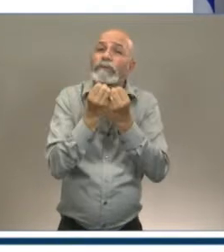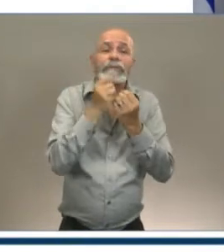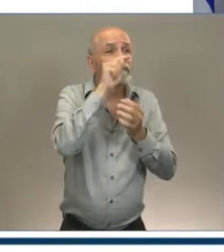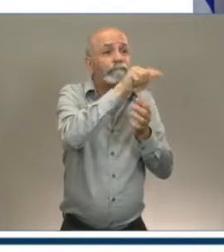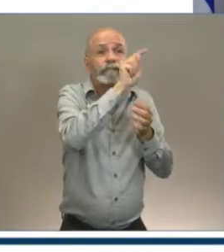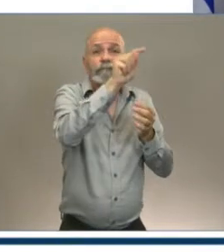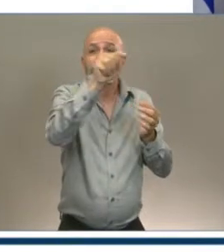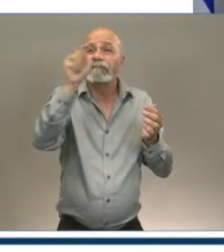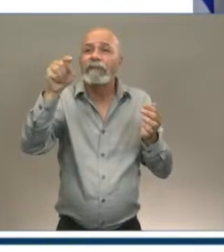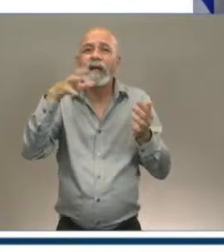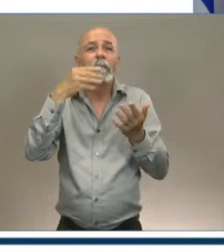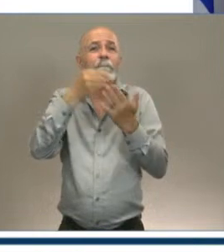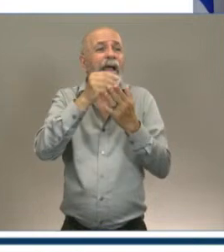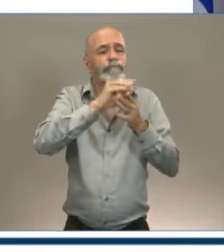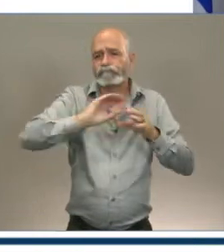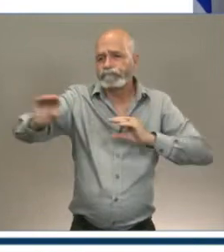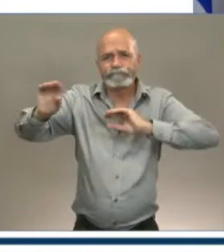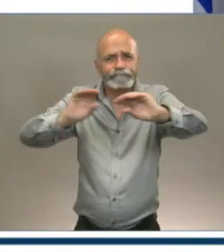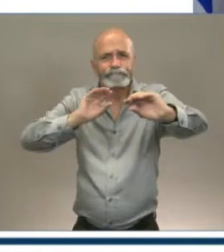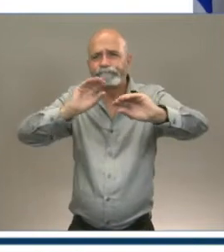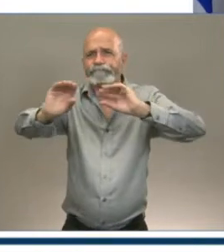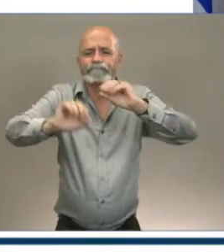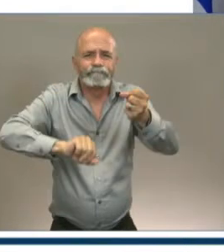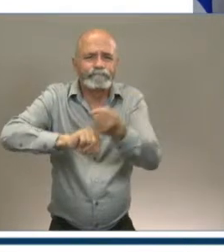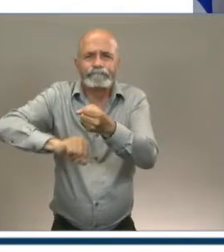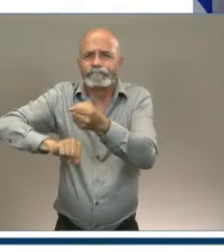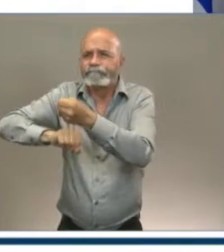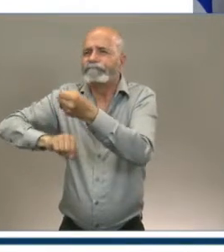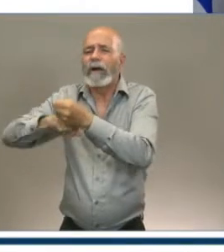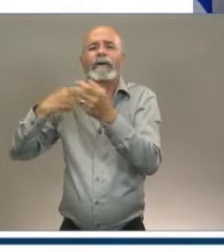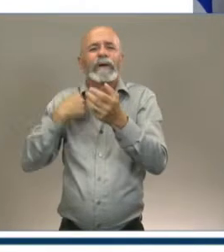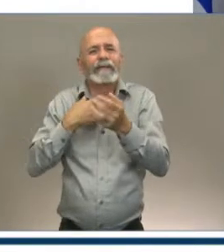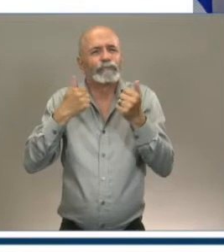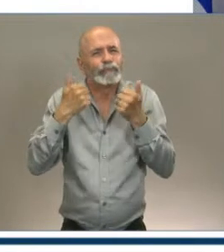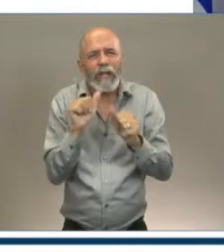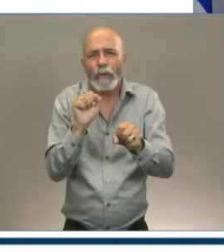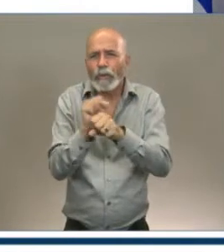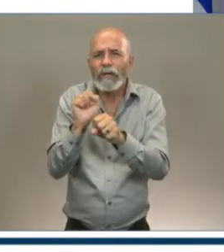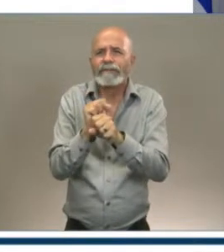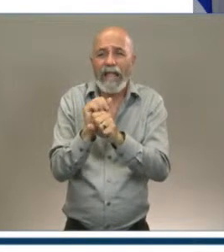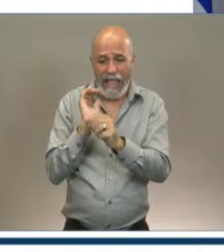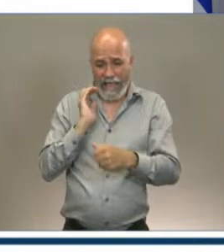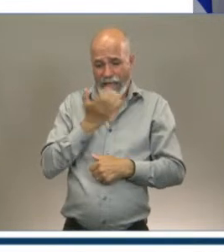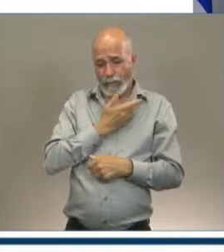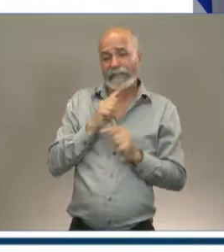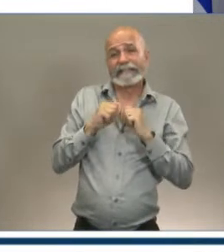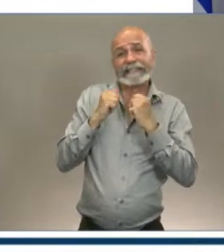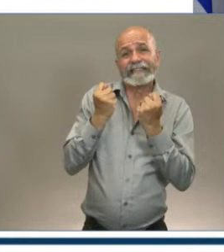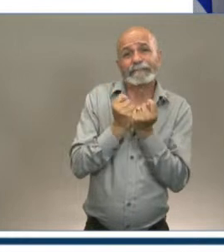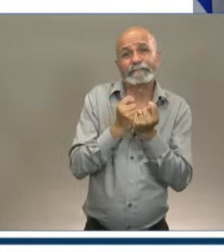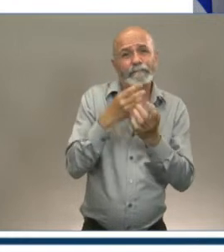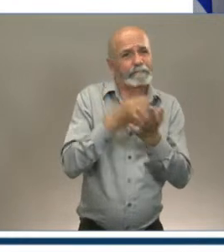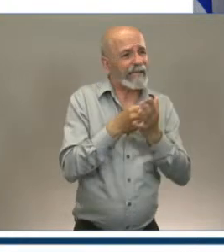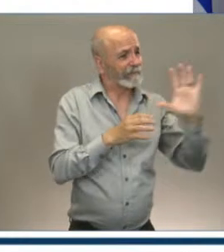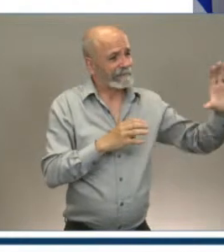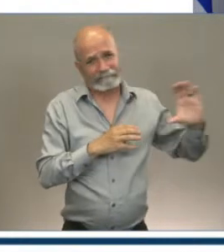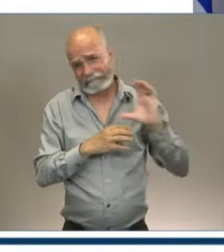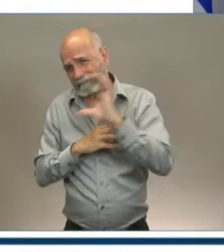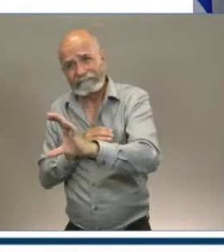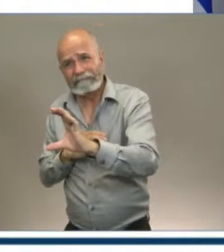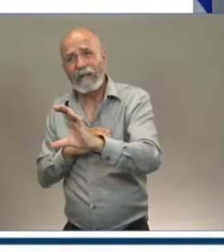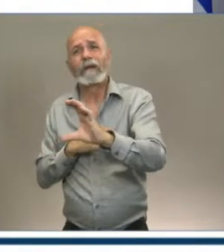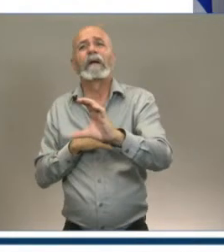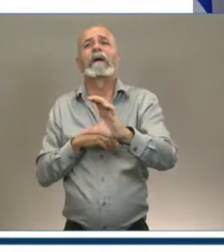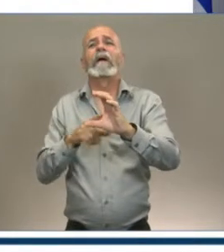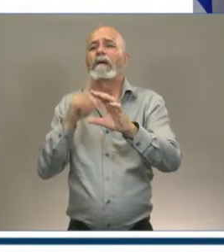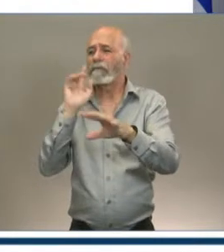funding over the last couple of days. We're going to continue to work with our teams to get the funding out there to support Nova Scotians. There